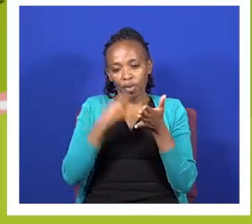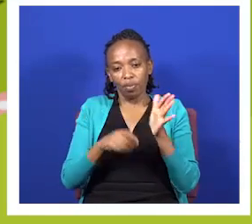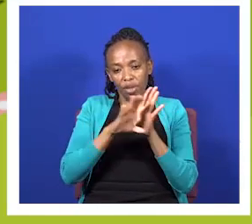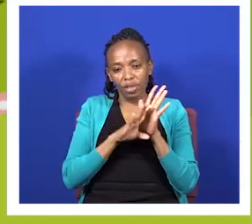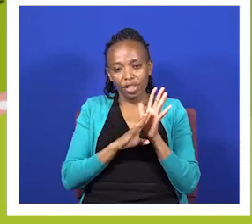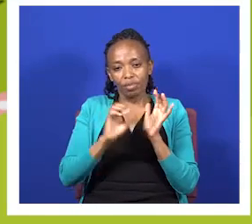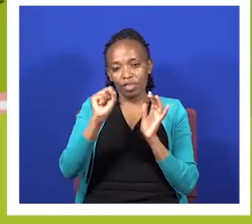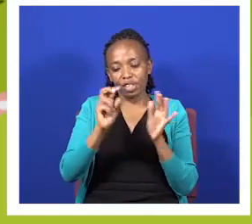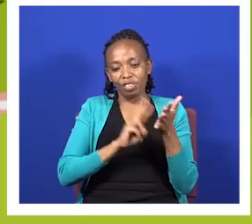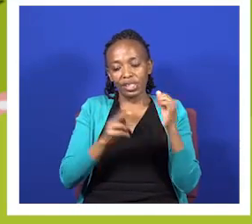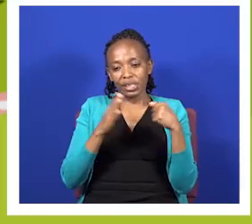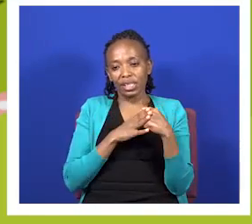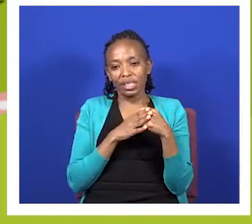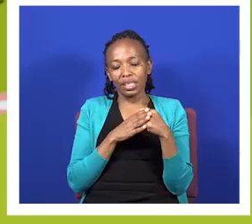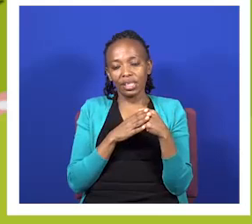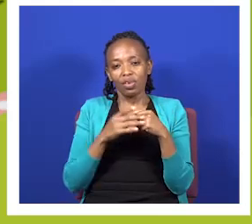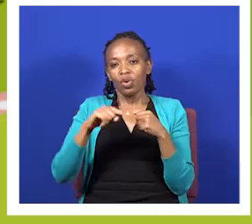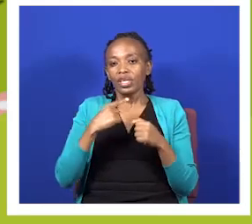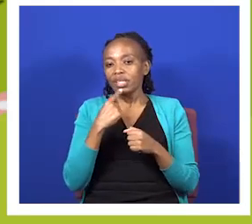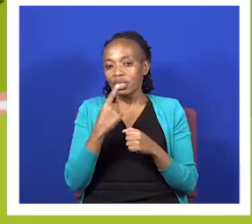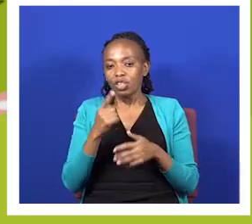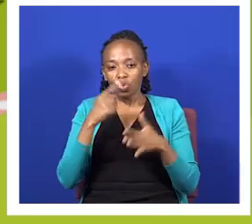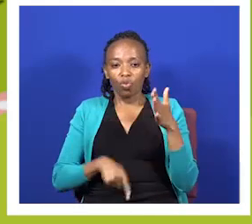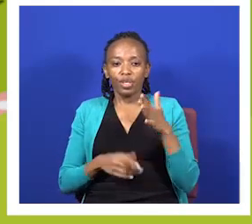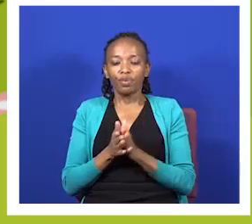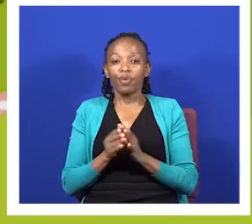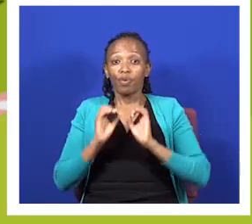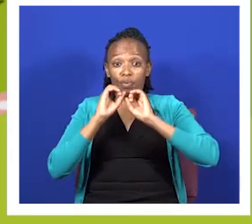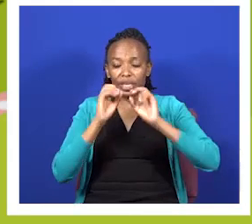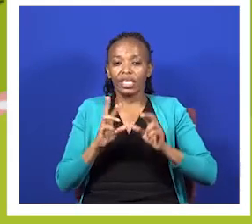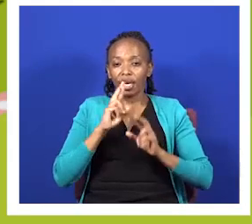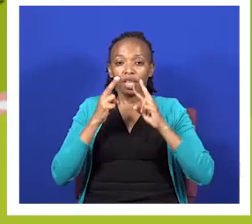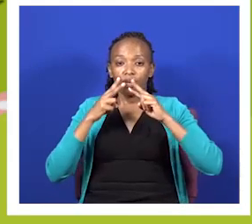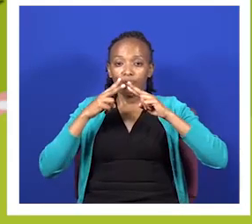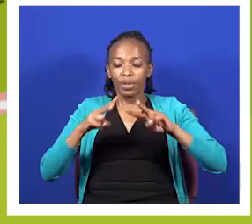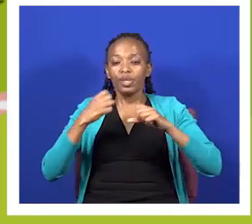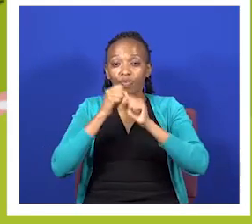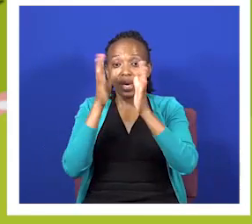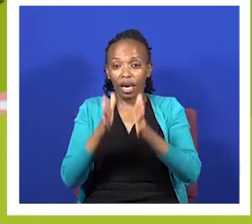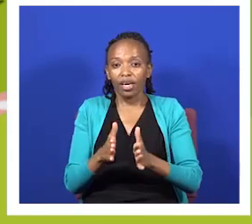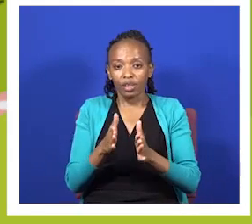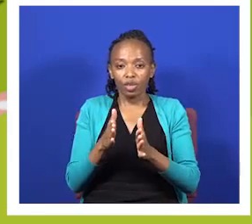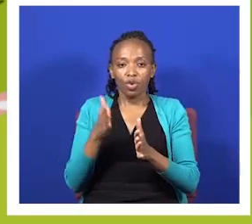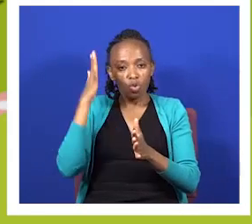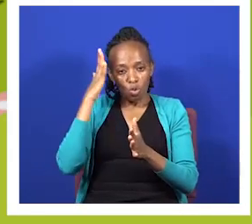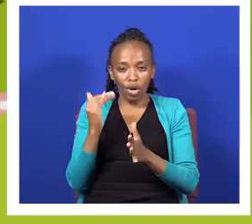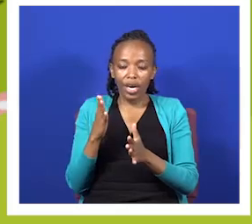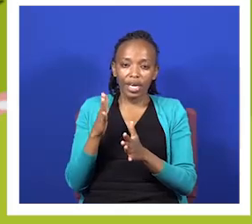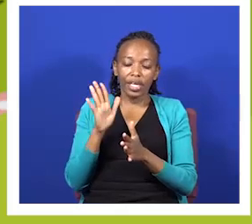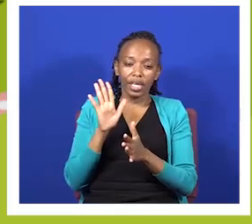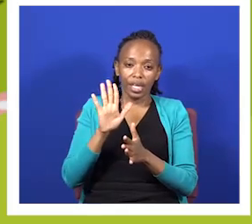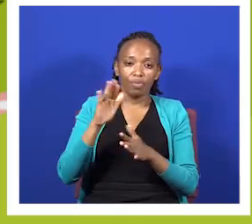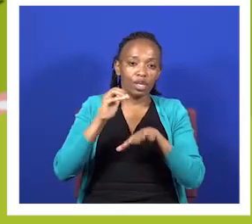Matthew chapter 5, verse 9, which says, "Blessed are the peacemakers, for